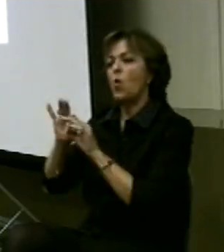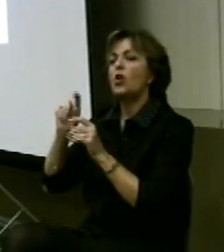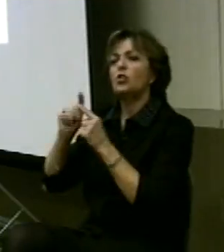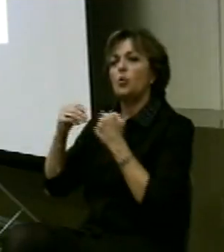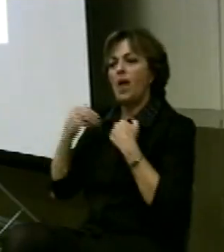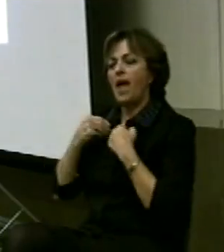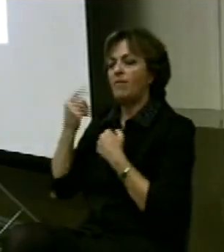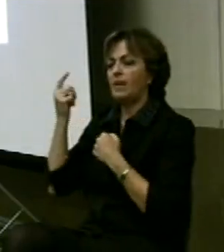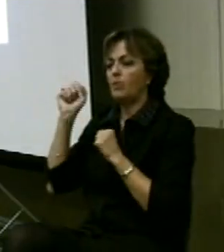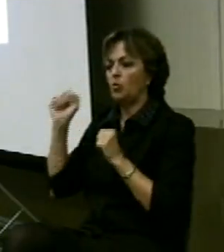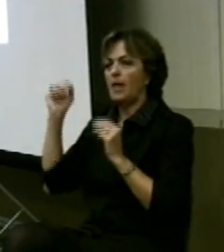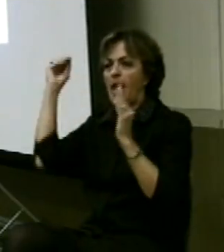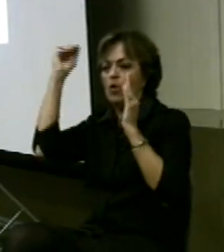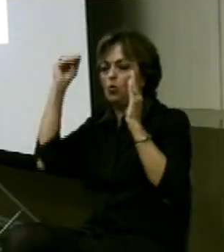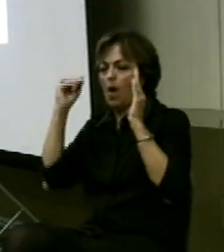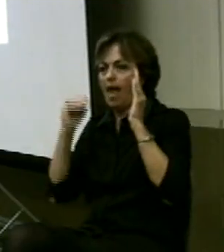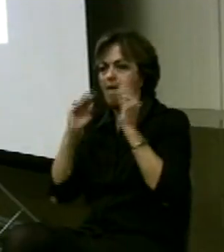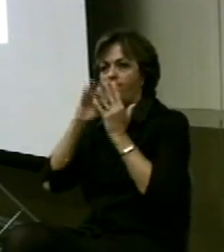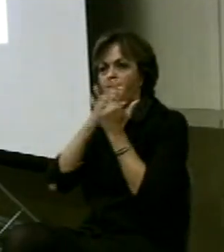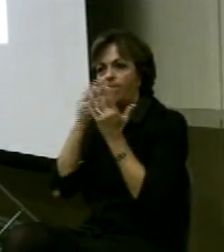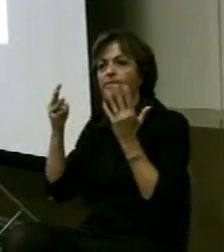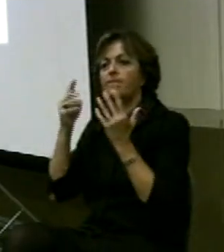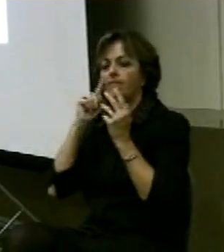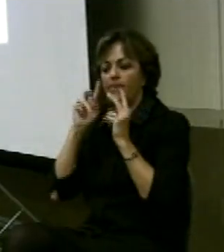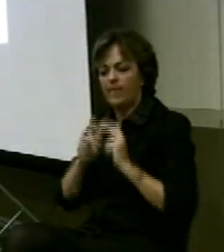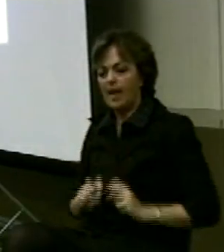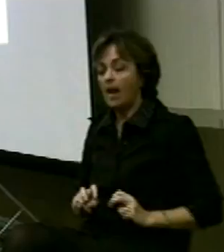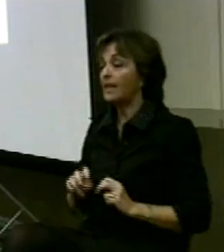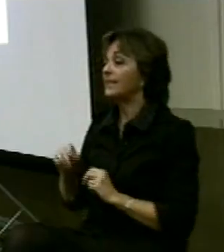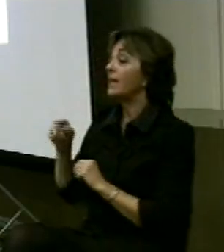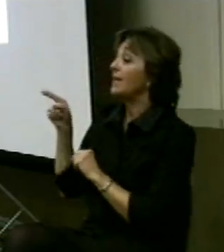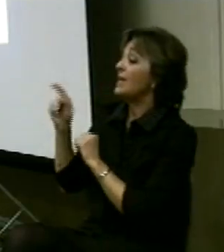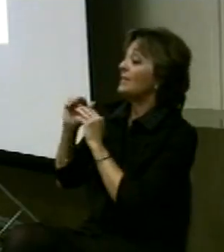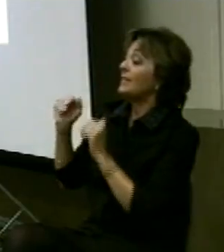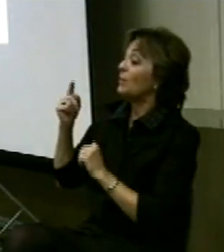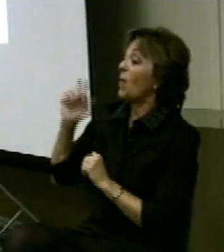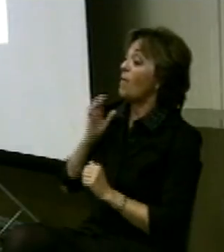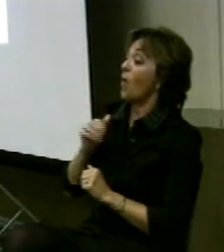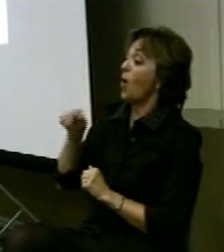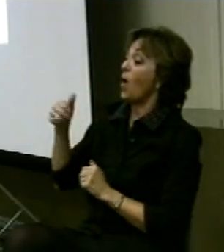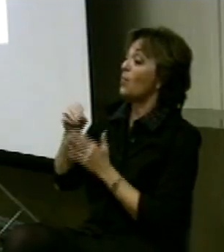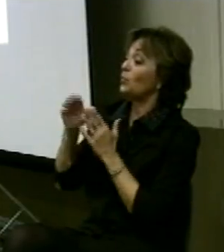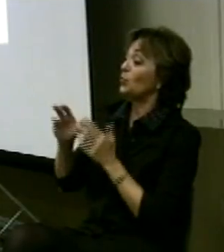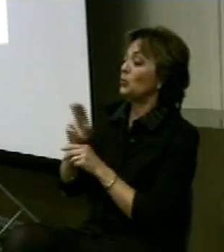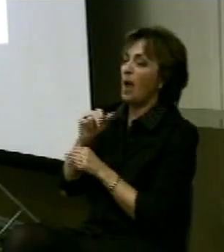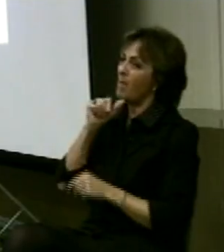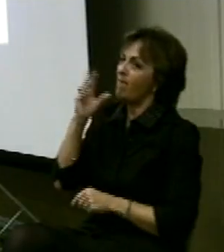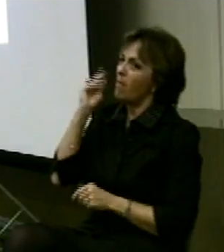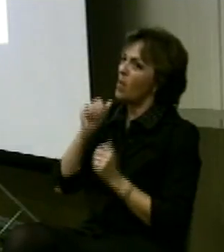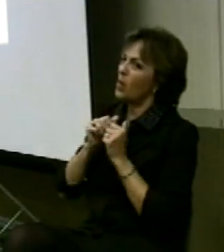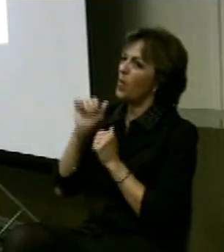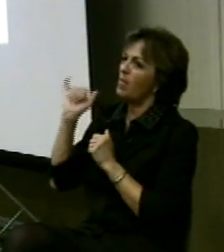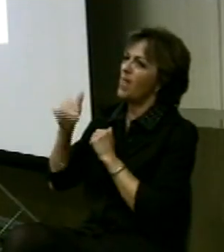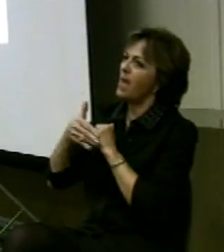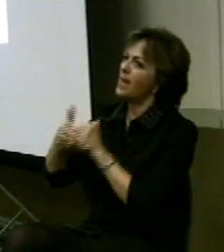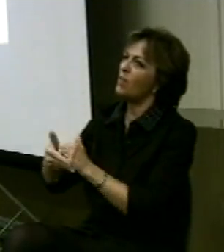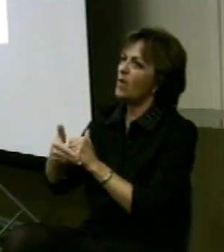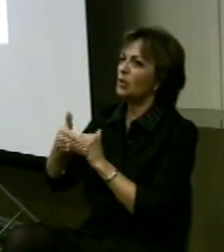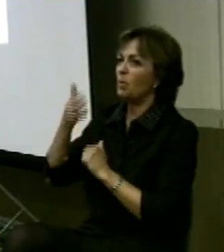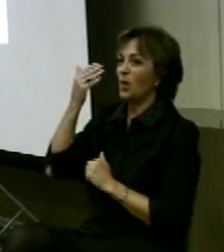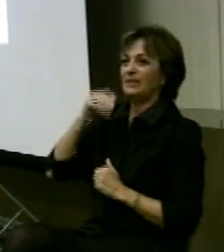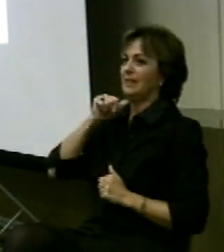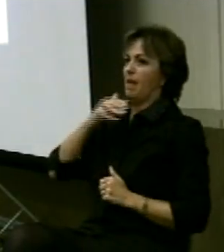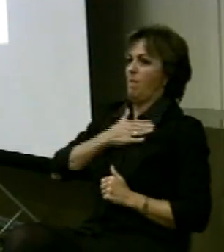and analyze. Here's another system that one of our students uses. I'm not that familiar with this intervention as it's not one of my students,